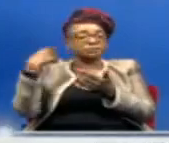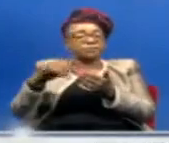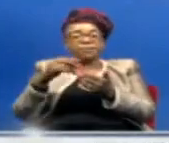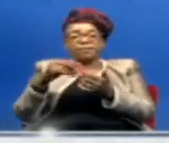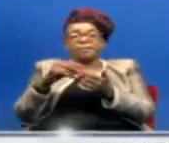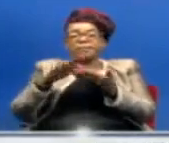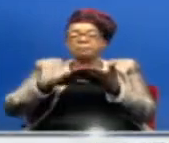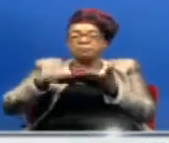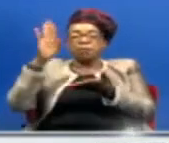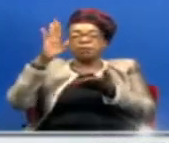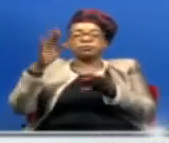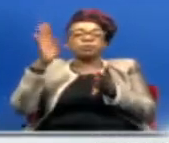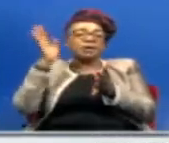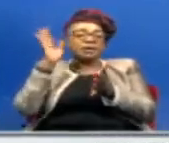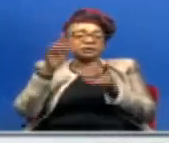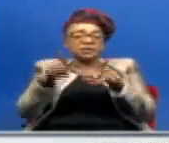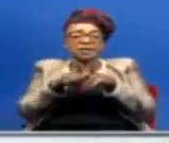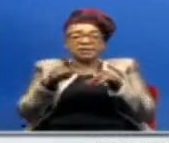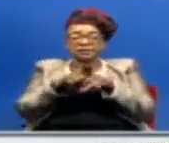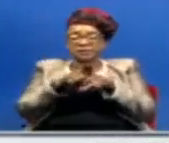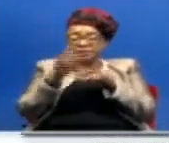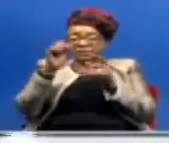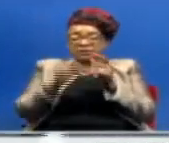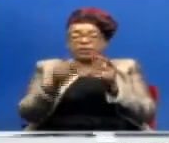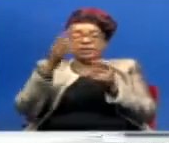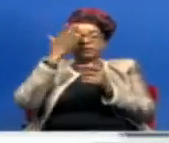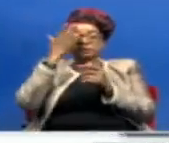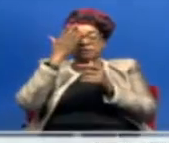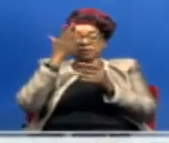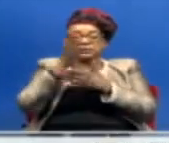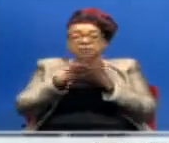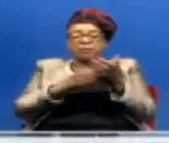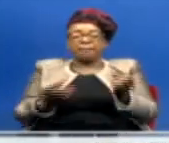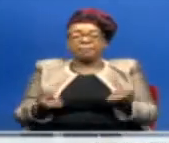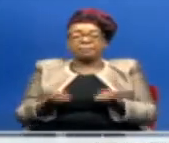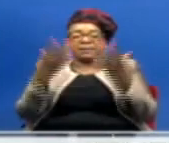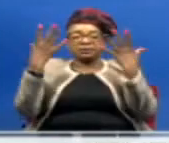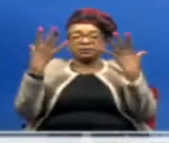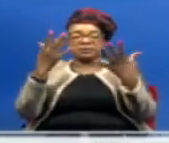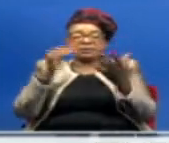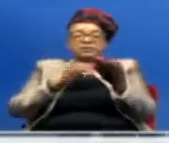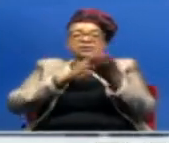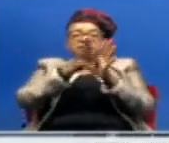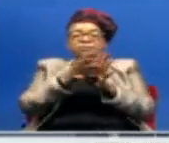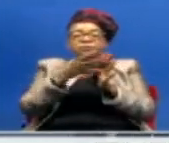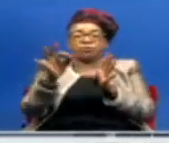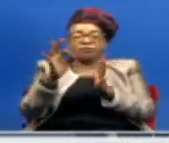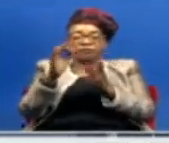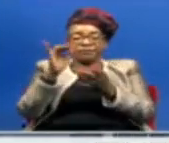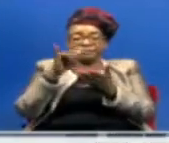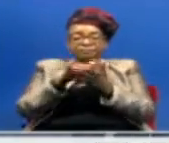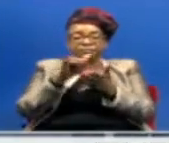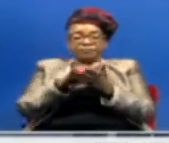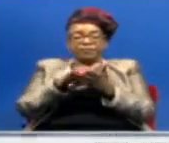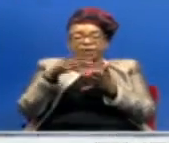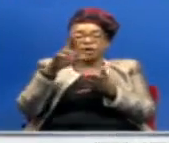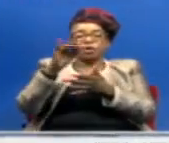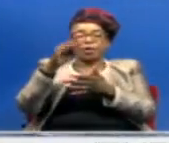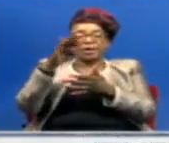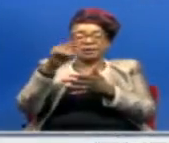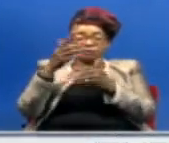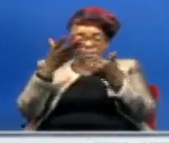Jerusalem, Tel Aviv, and in southern Israel. Some blast, likely the interceptions of incoming rockets, while air raids sent